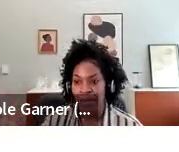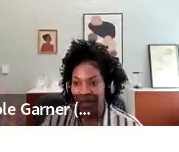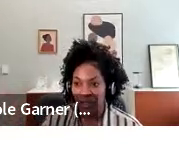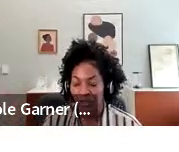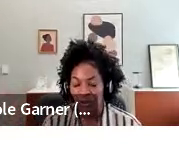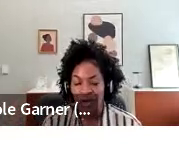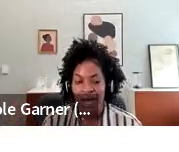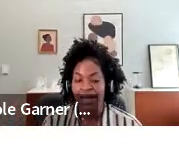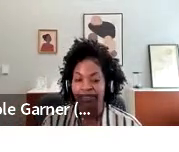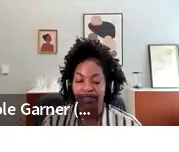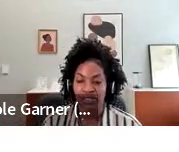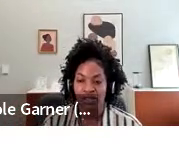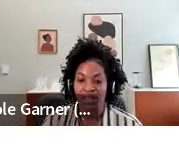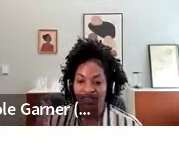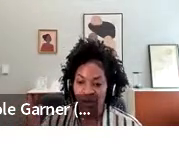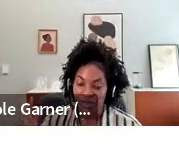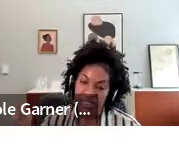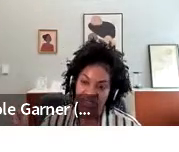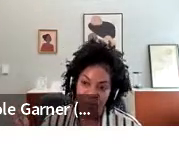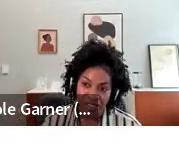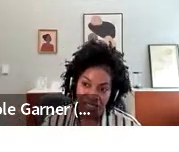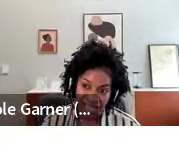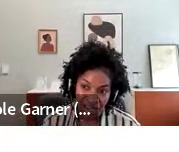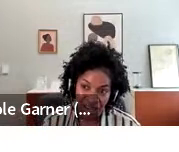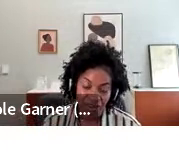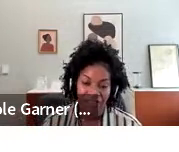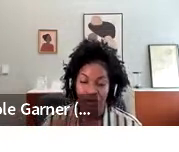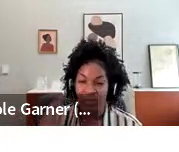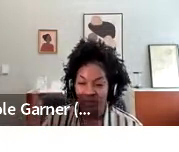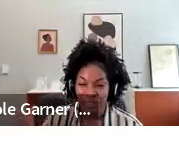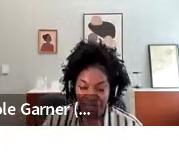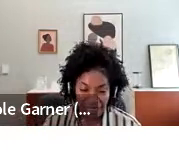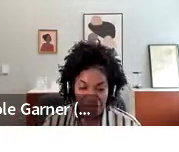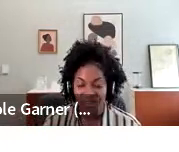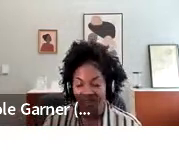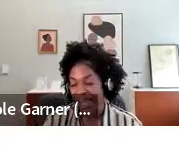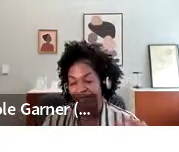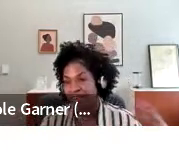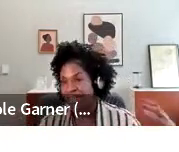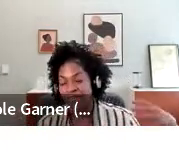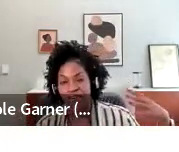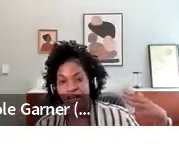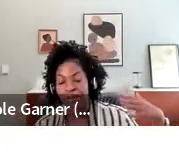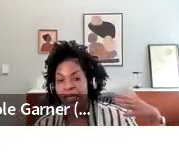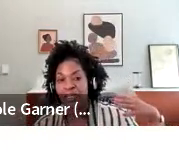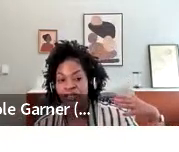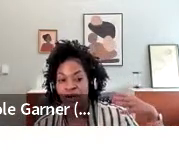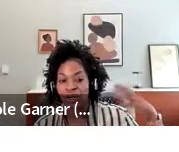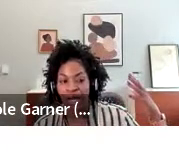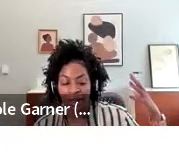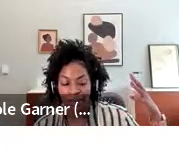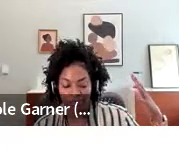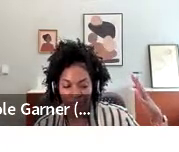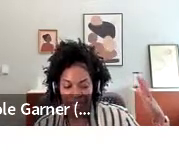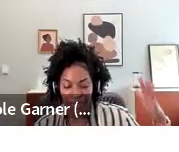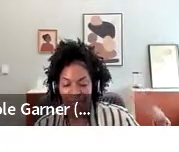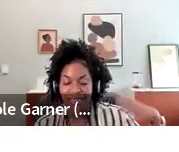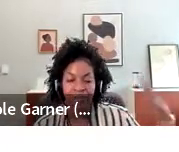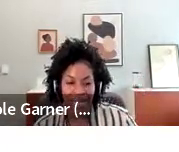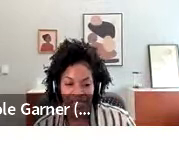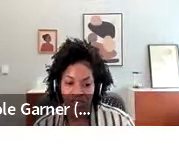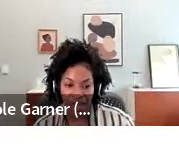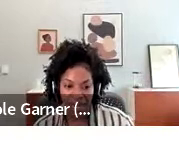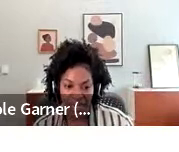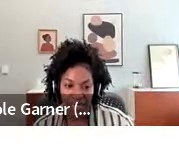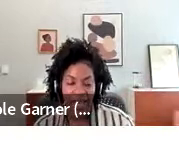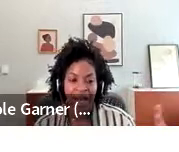any medical system, that they are receiving the best care, that they're being believed, that they have everything from,